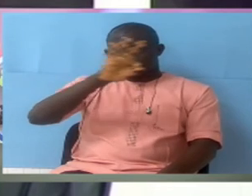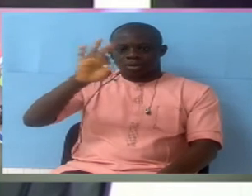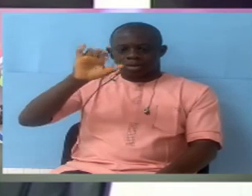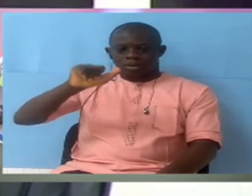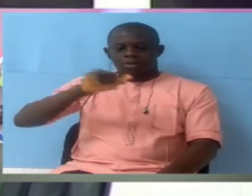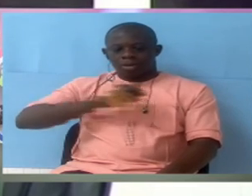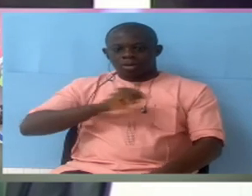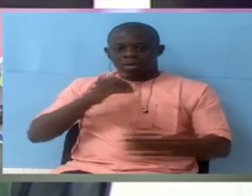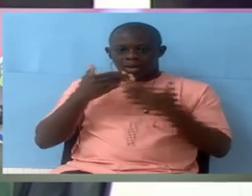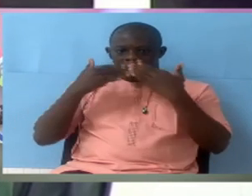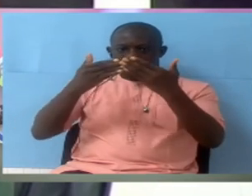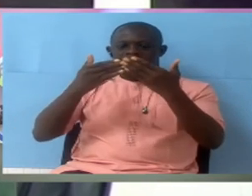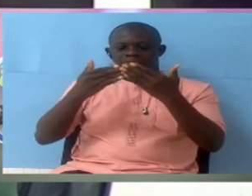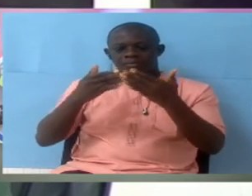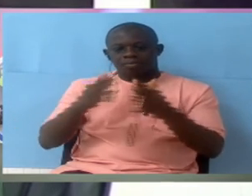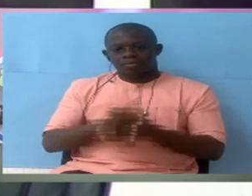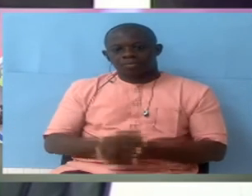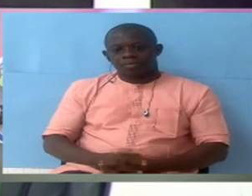Today. Hey.